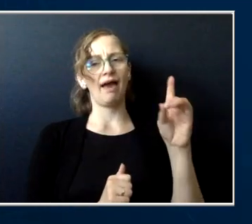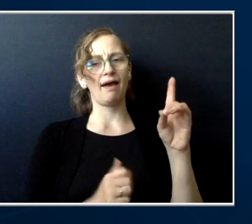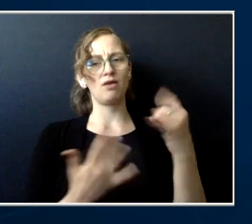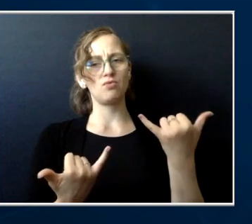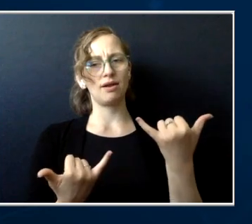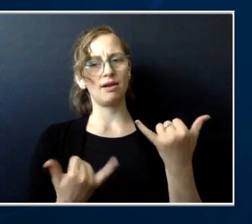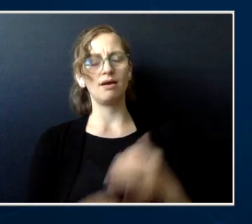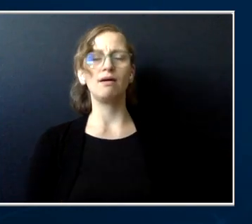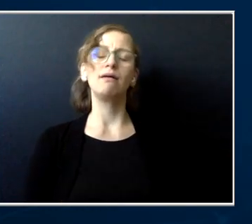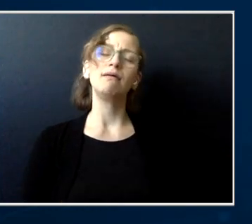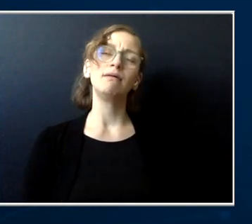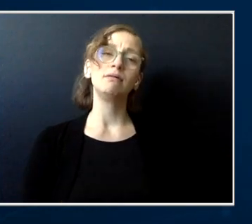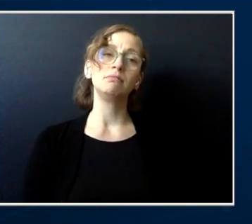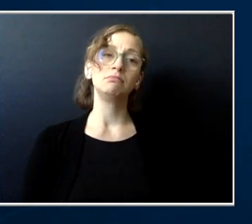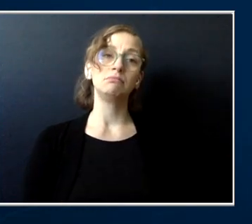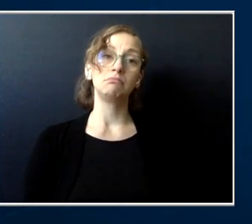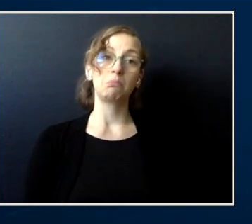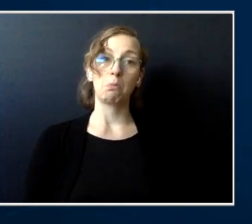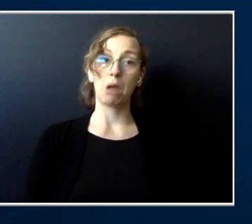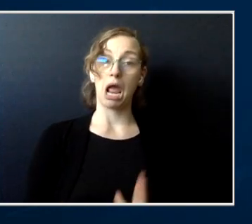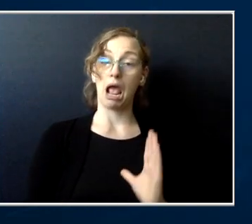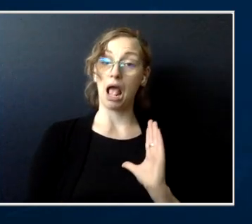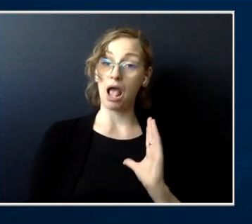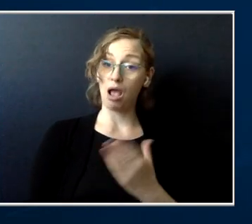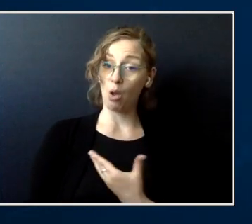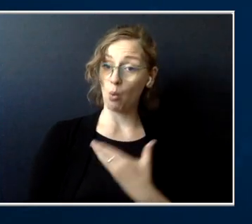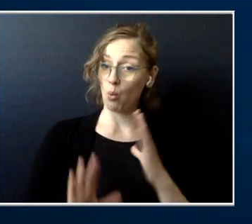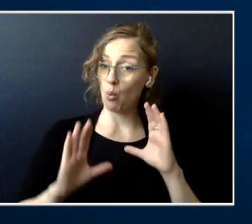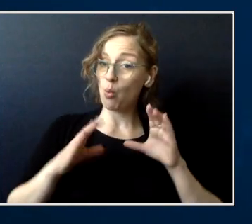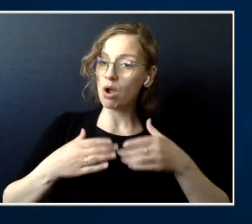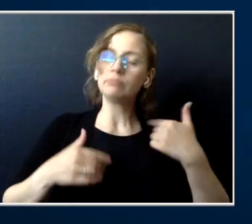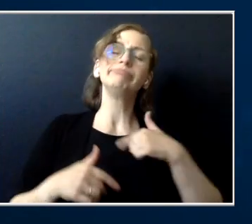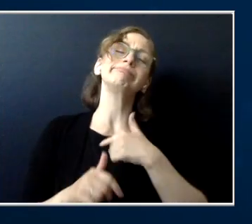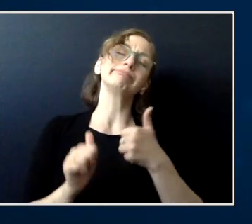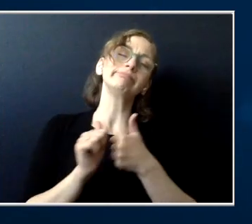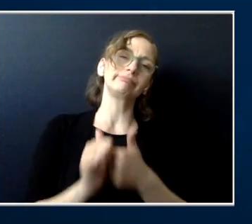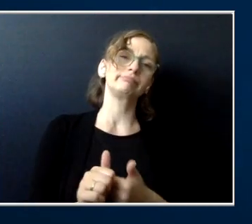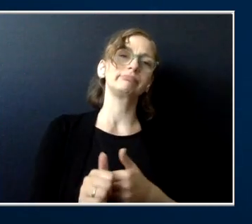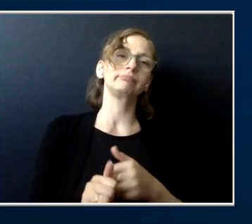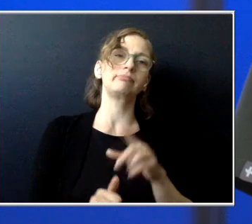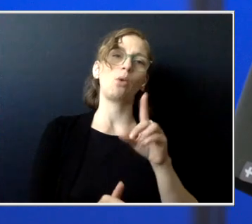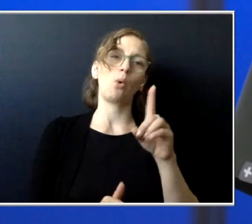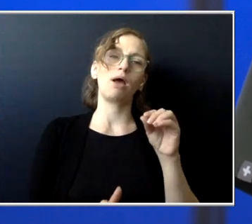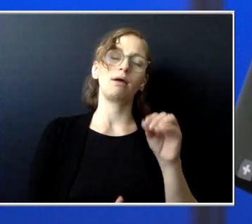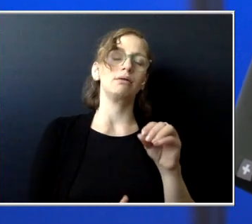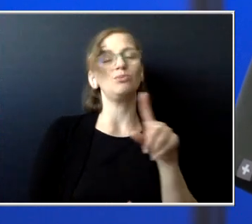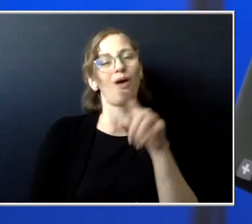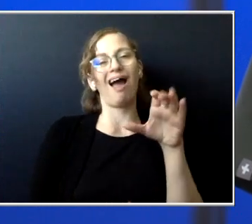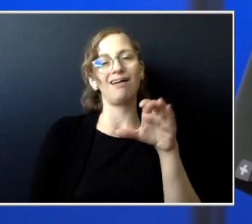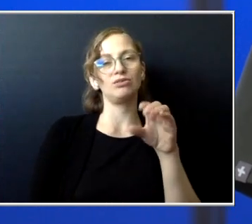Our pool, Ashley, is... We follow 109